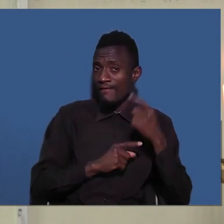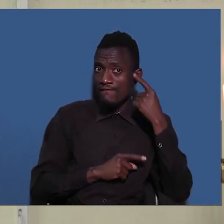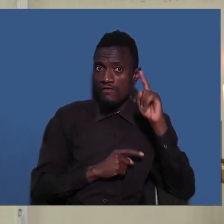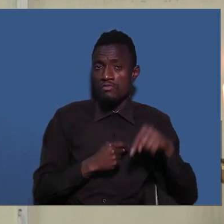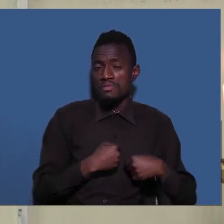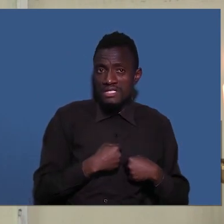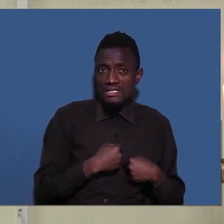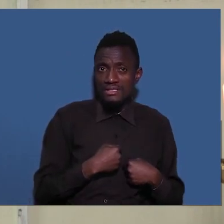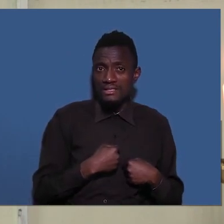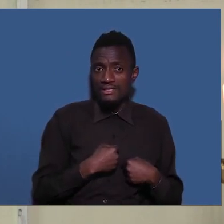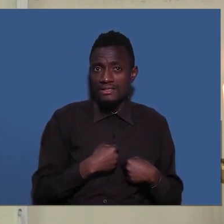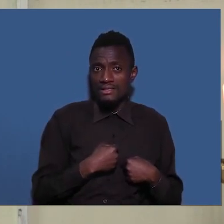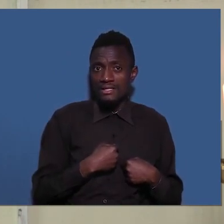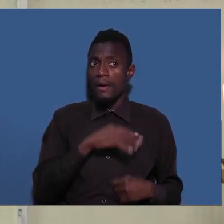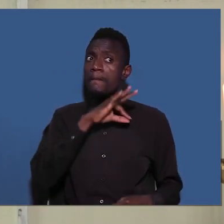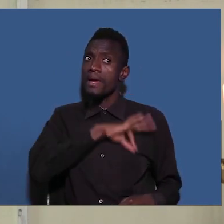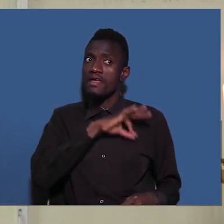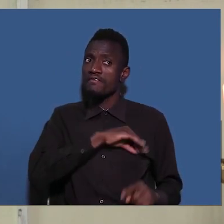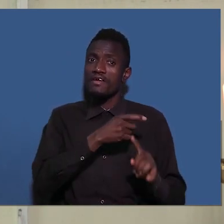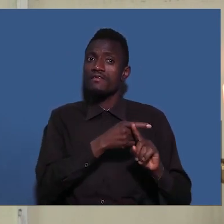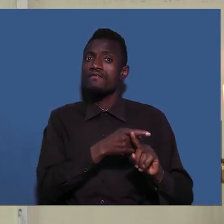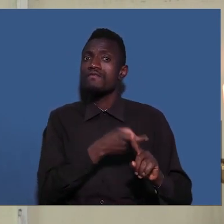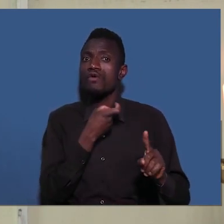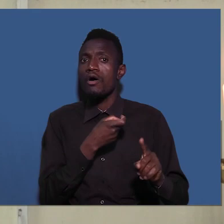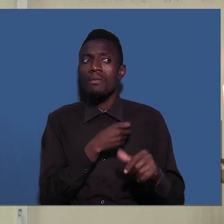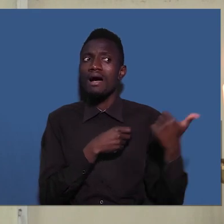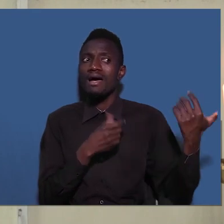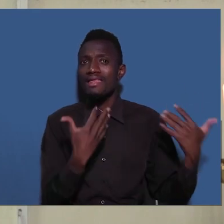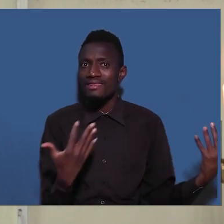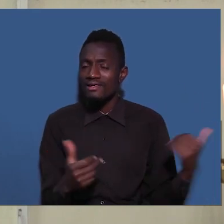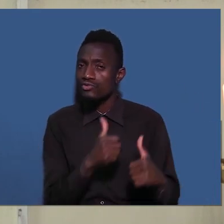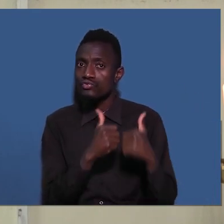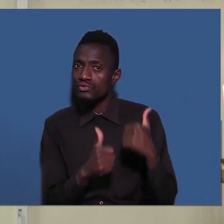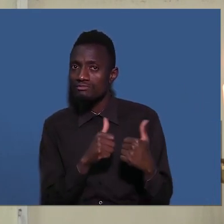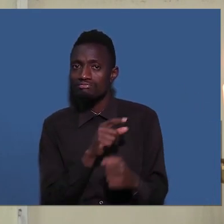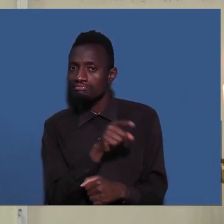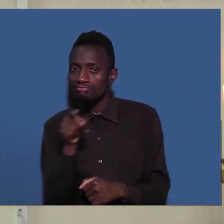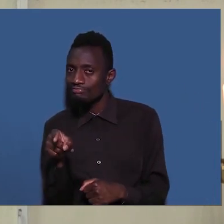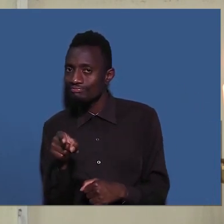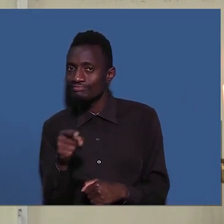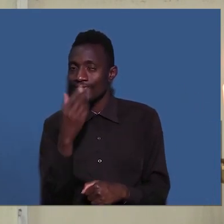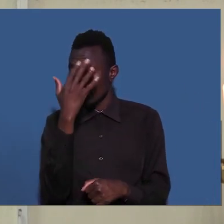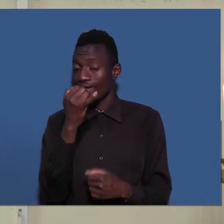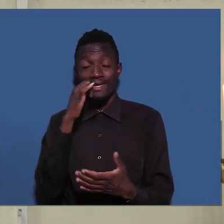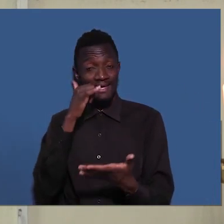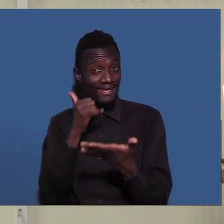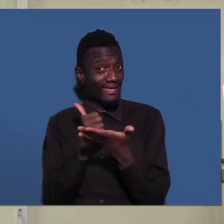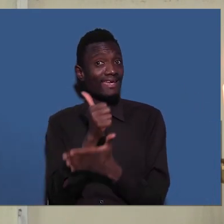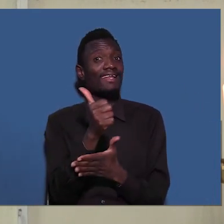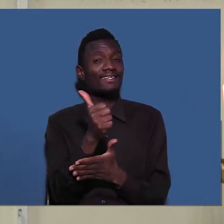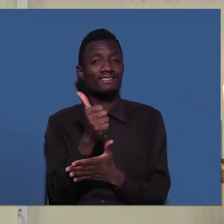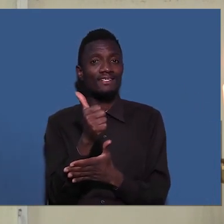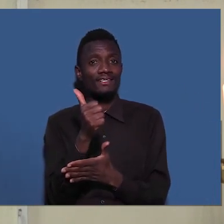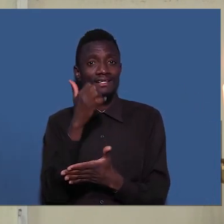me to benefit myself? Elisha opted to